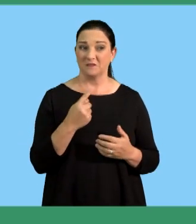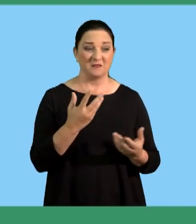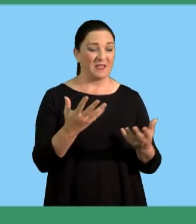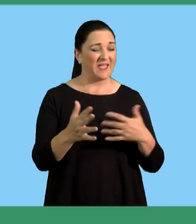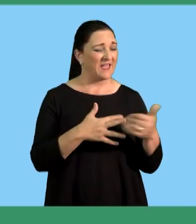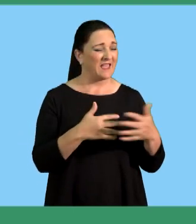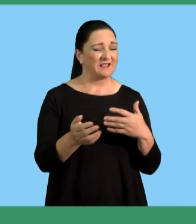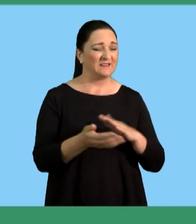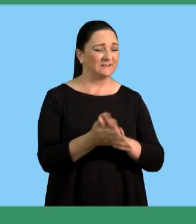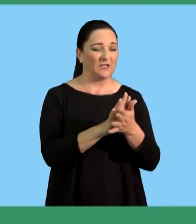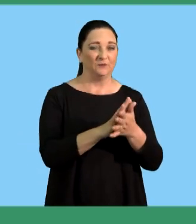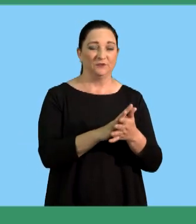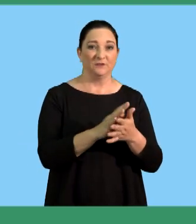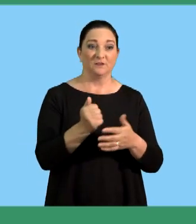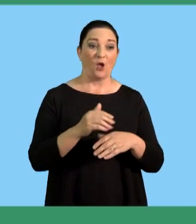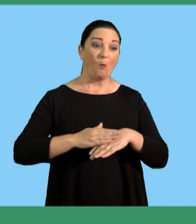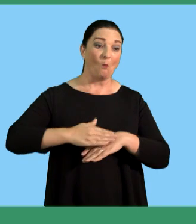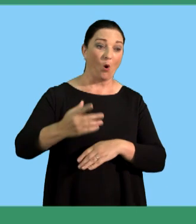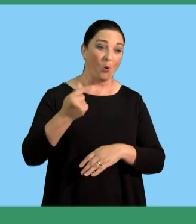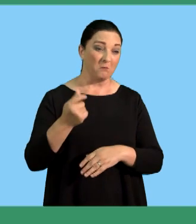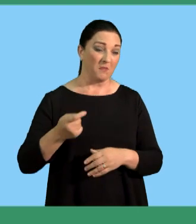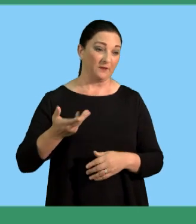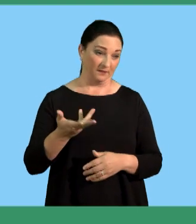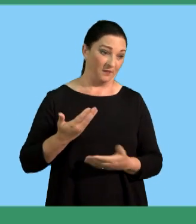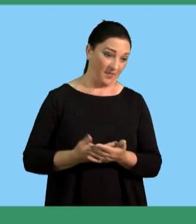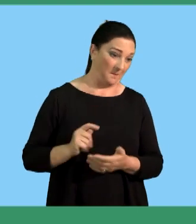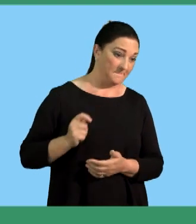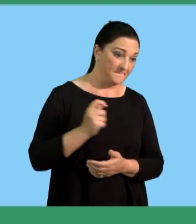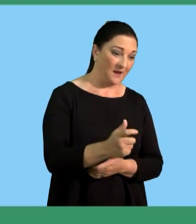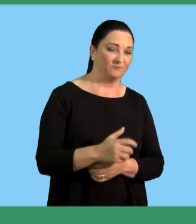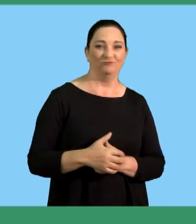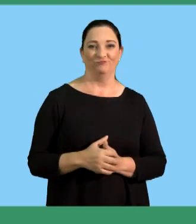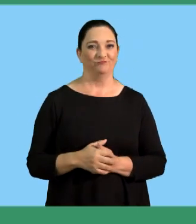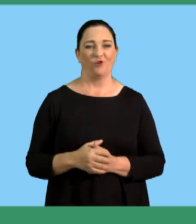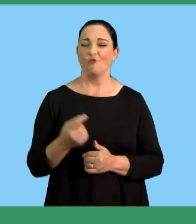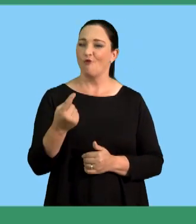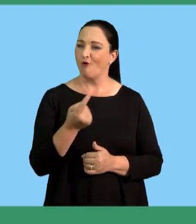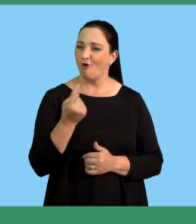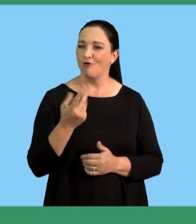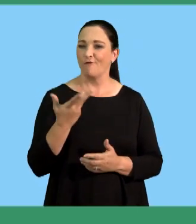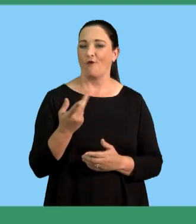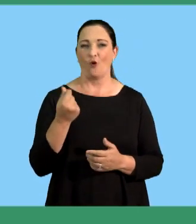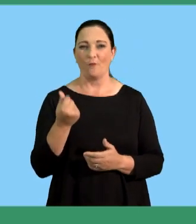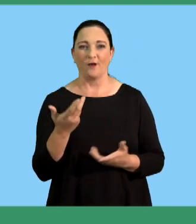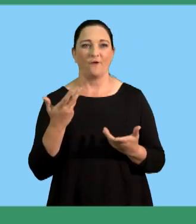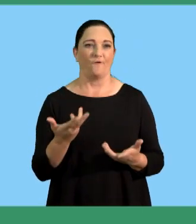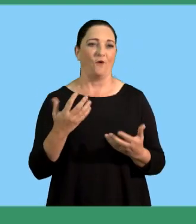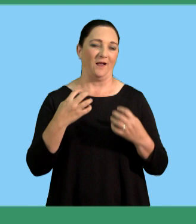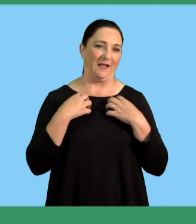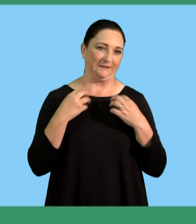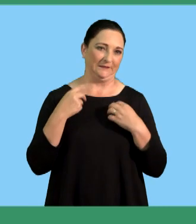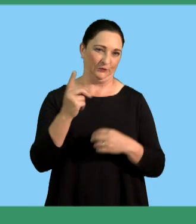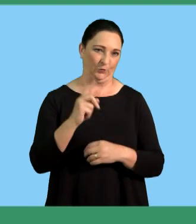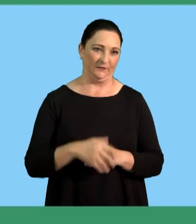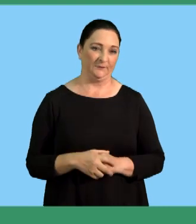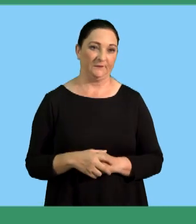any damage happen, then you will not receive more money, because you will only receive money in proportion to your